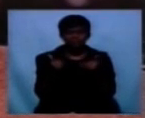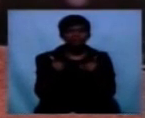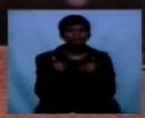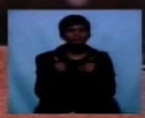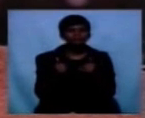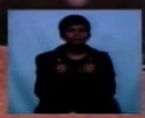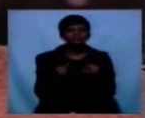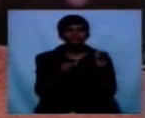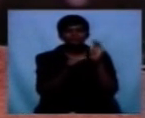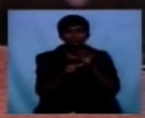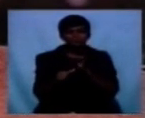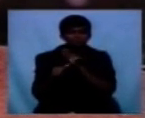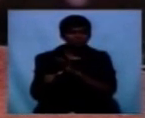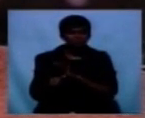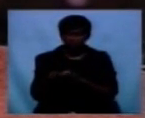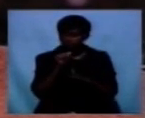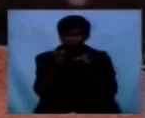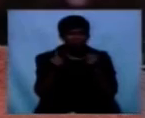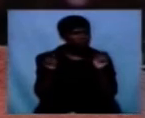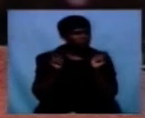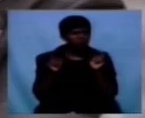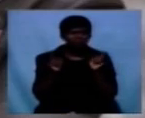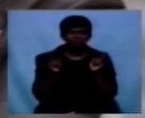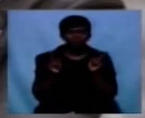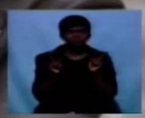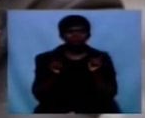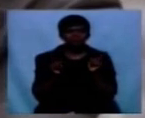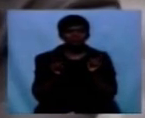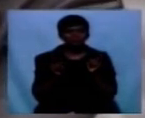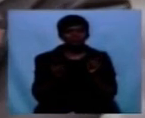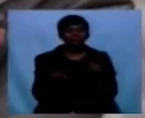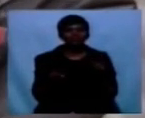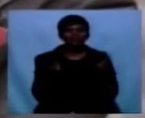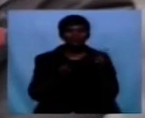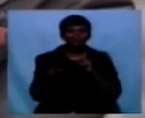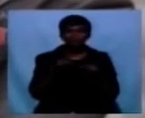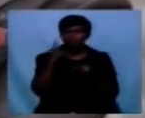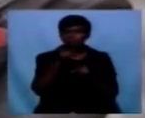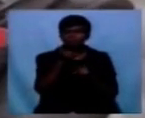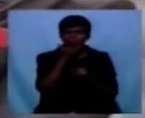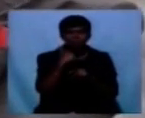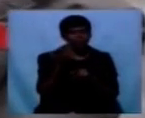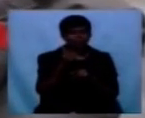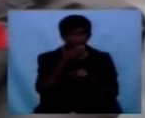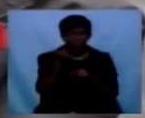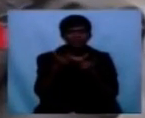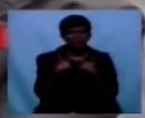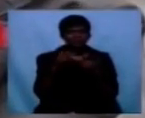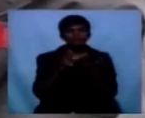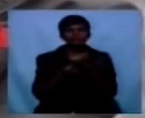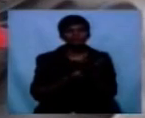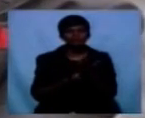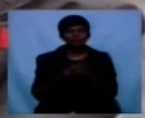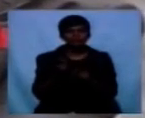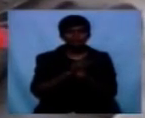of victimization, I don't want to be to victimize innocent people. So I've said, let me have a report